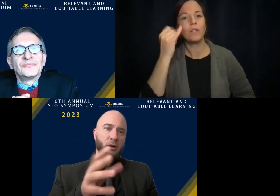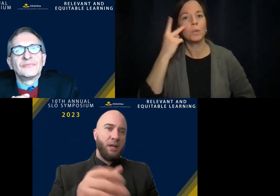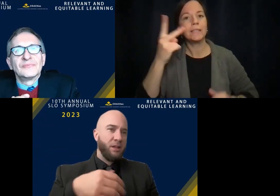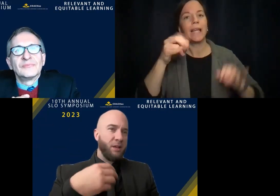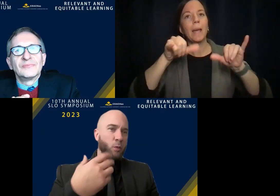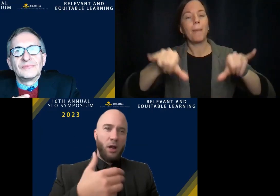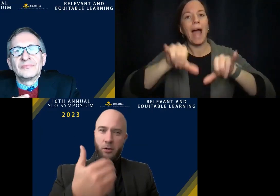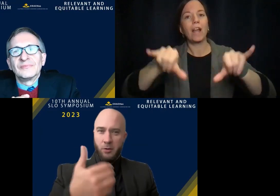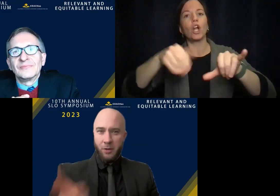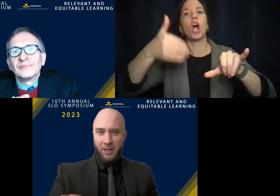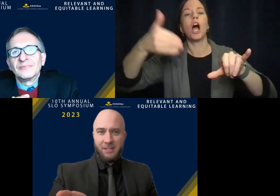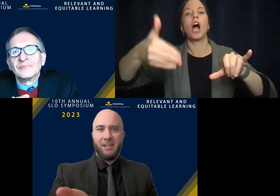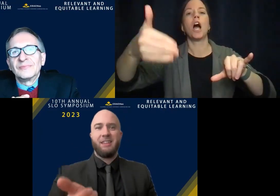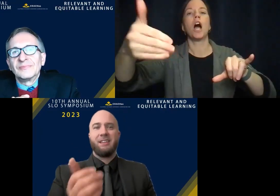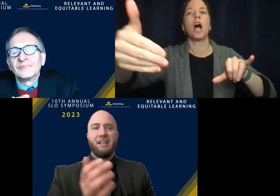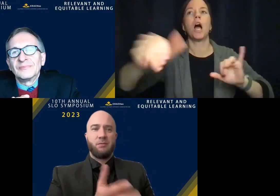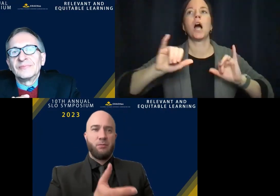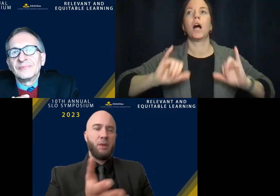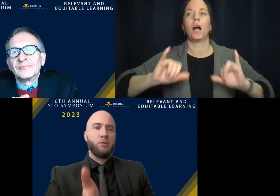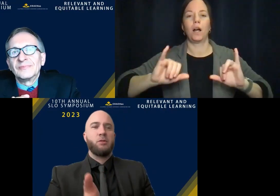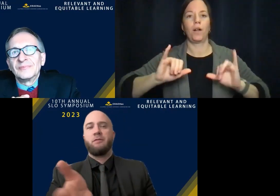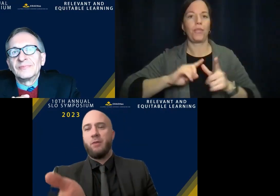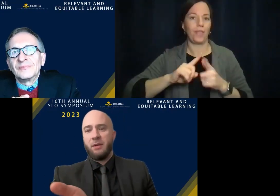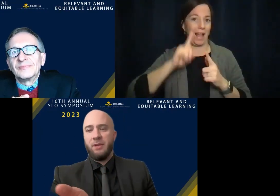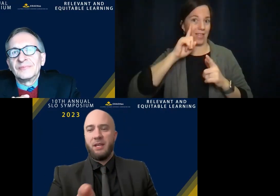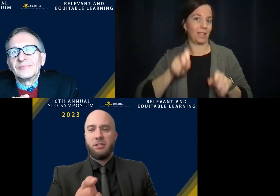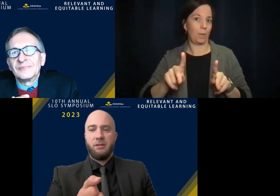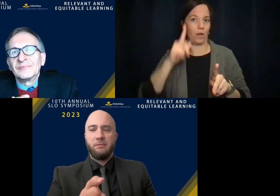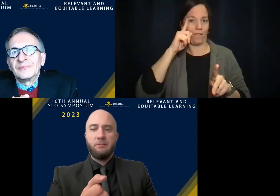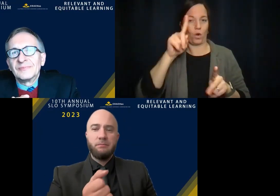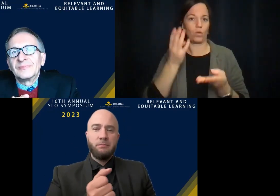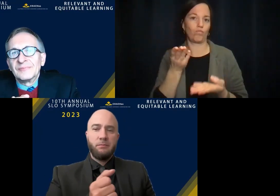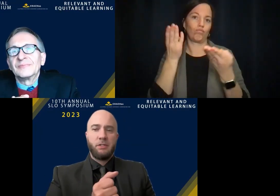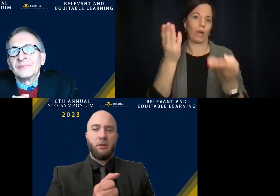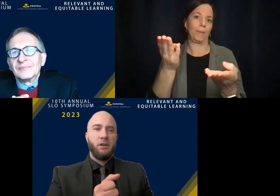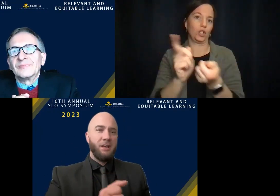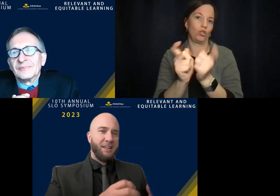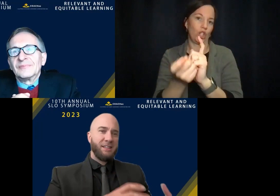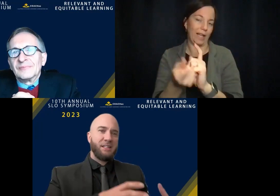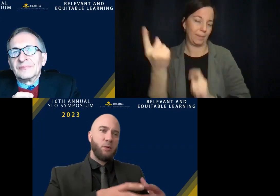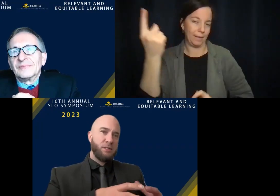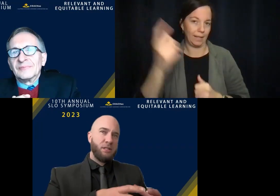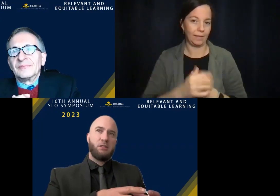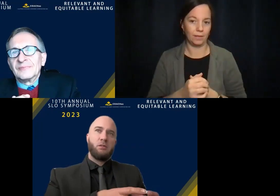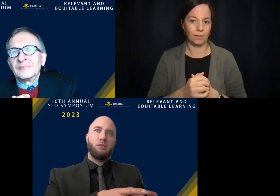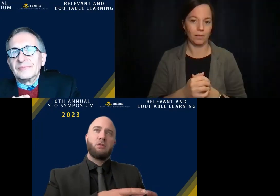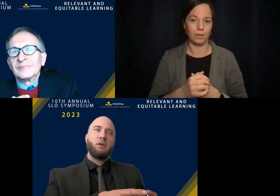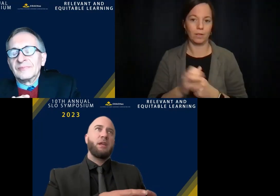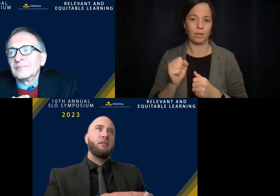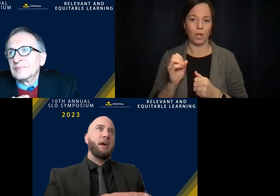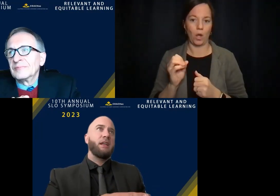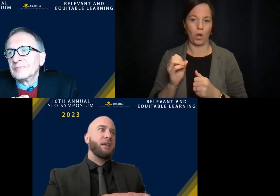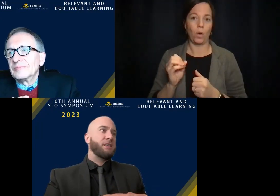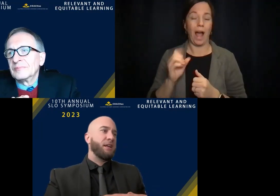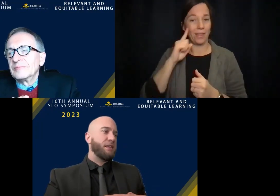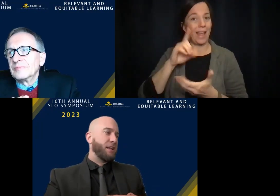see commonality, like, why are you doing this? I think that's opportunities for recommendation. So I think that's where I see the students